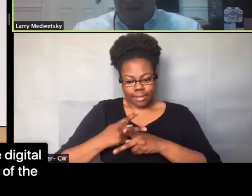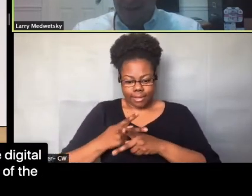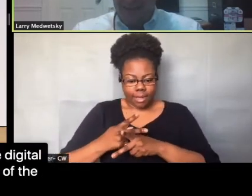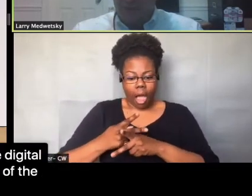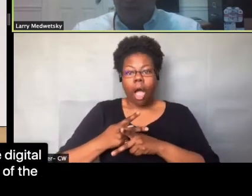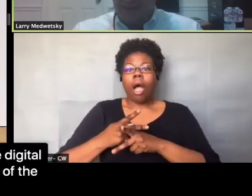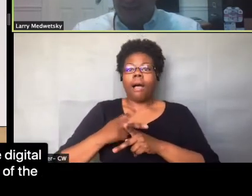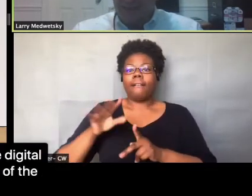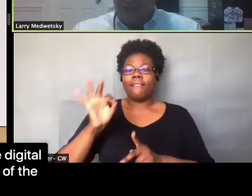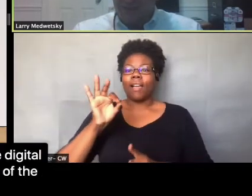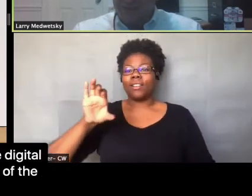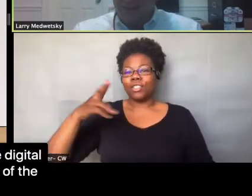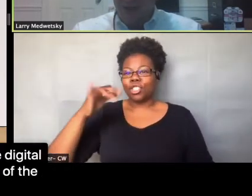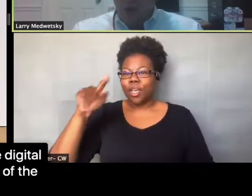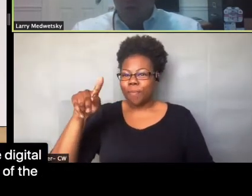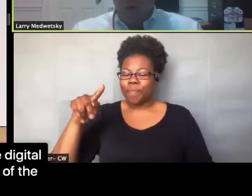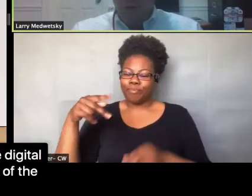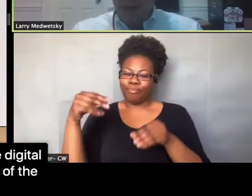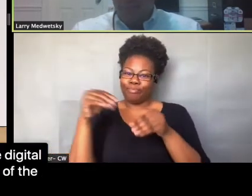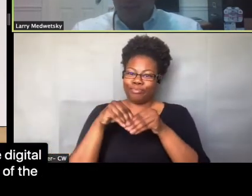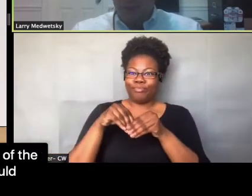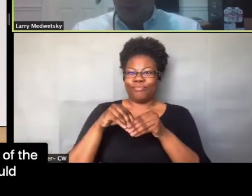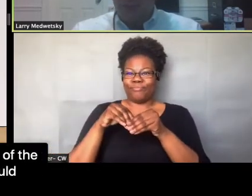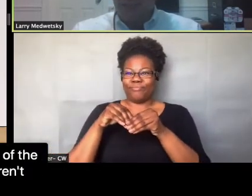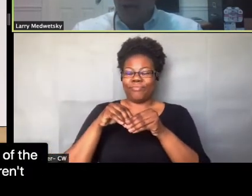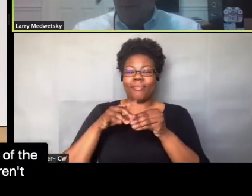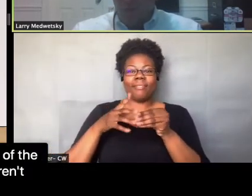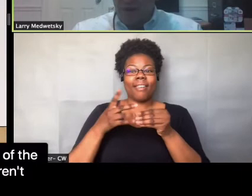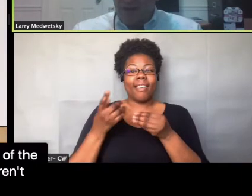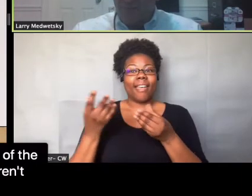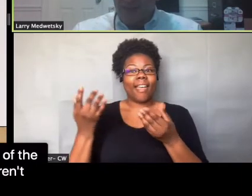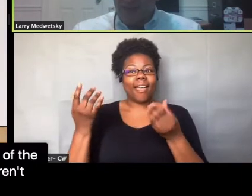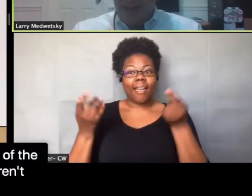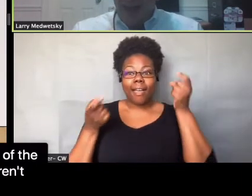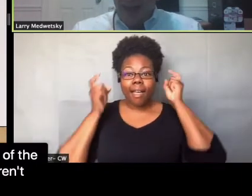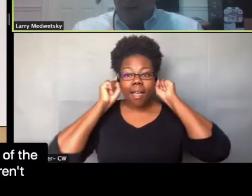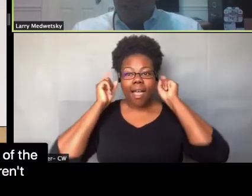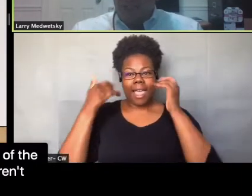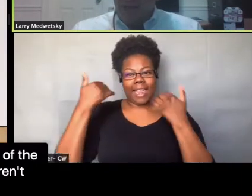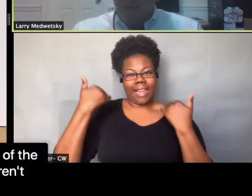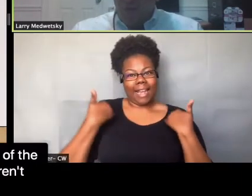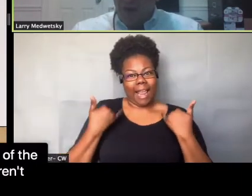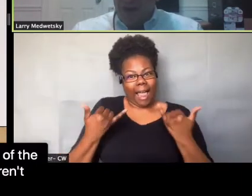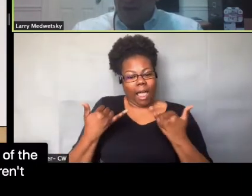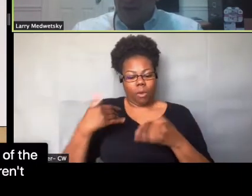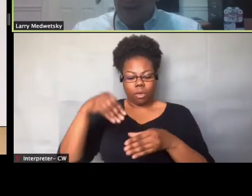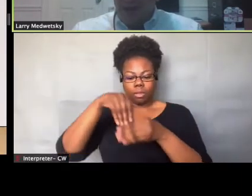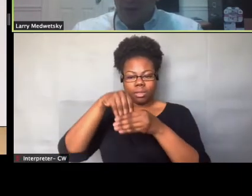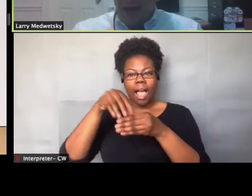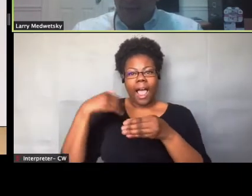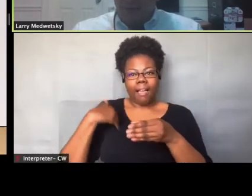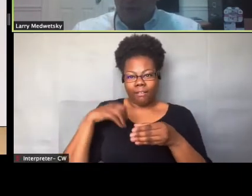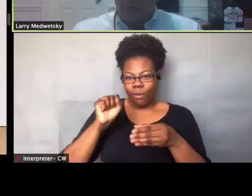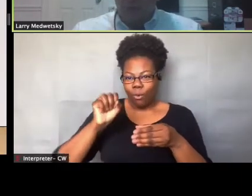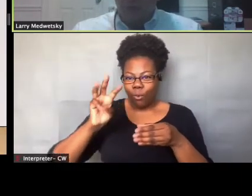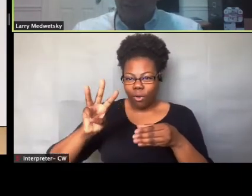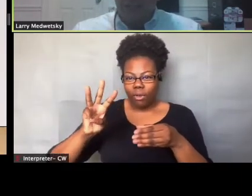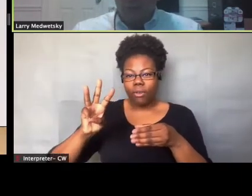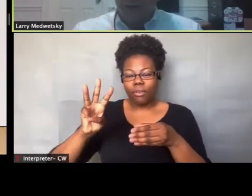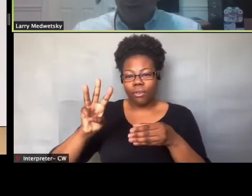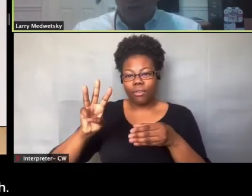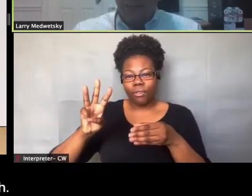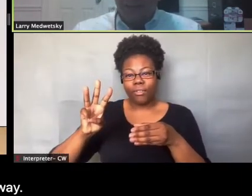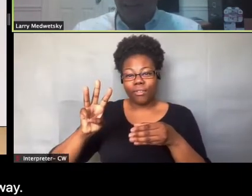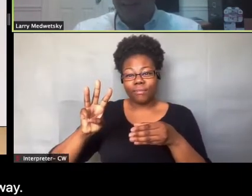analog hearing aid with transistors, we were able to use software. And with the software, they were able to do it in